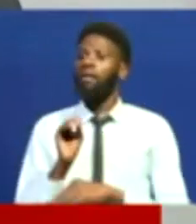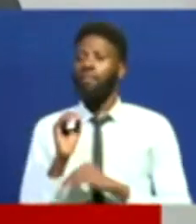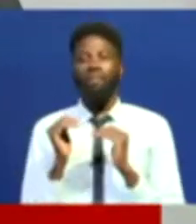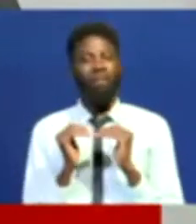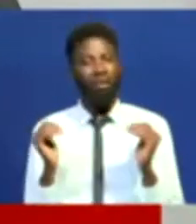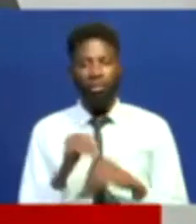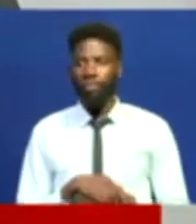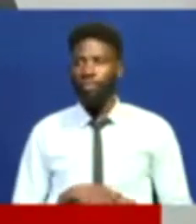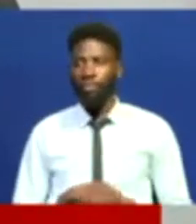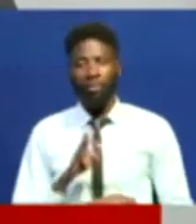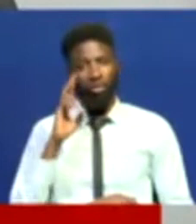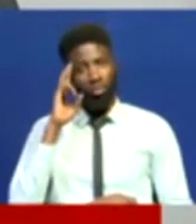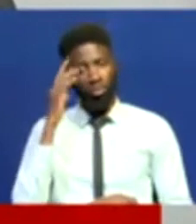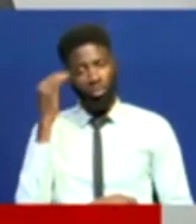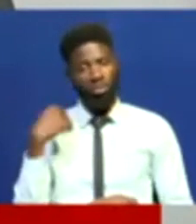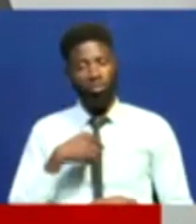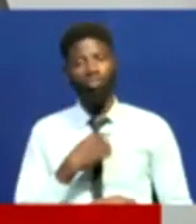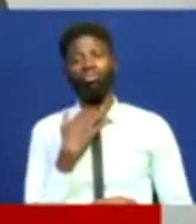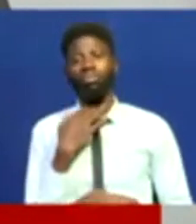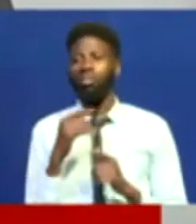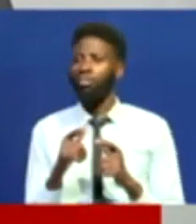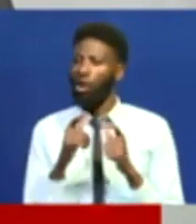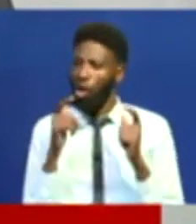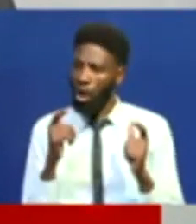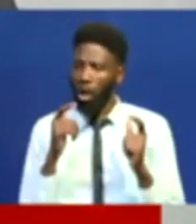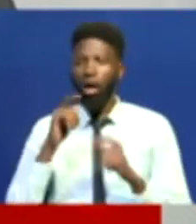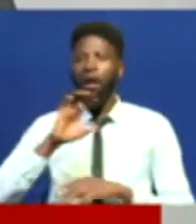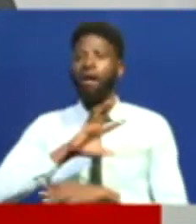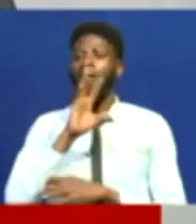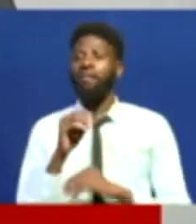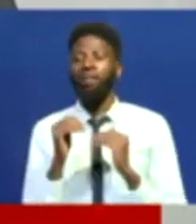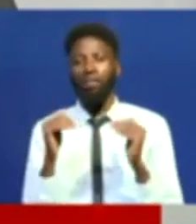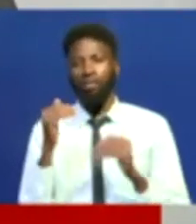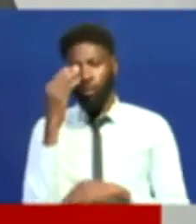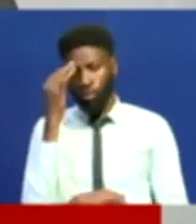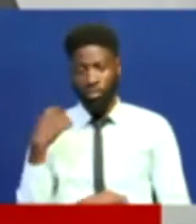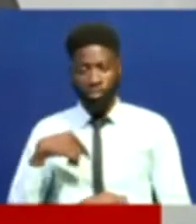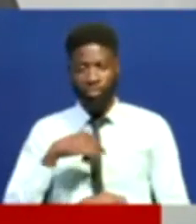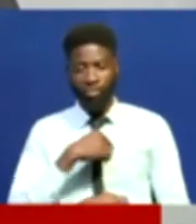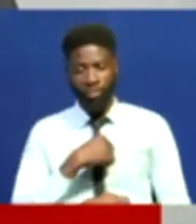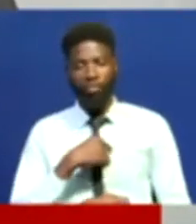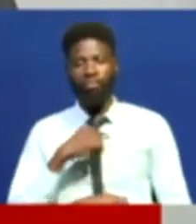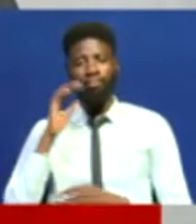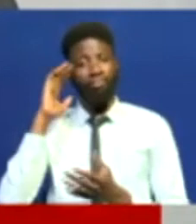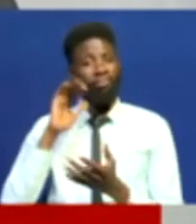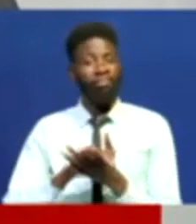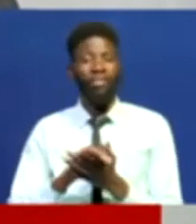And the reason why we want to scale the summit to a continental level is because we believe that